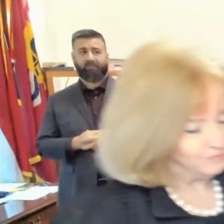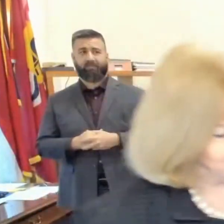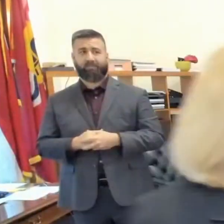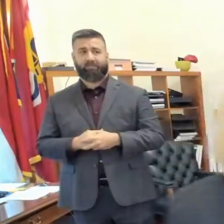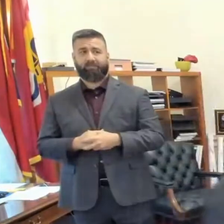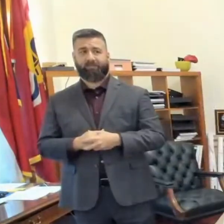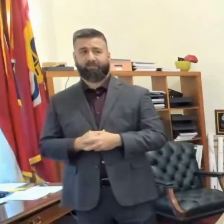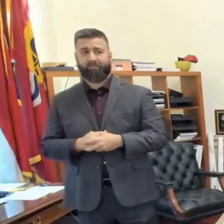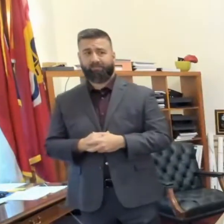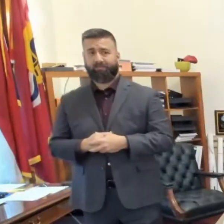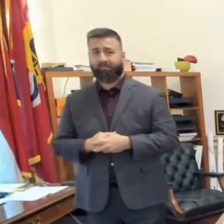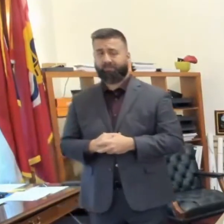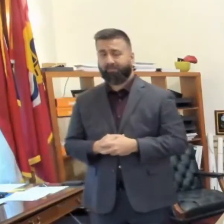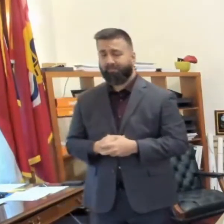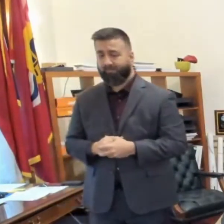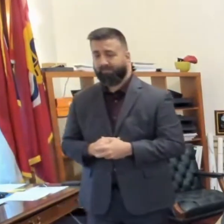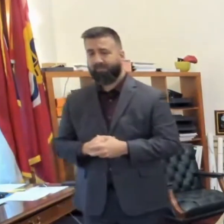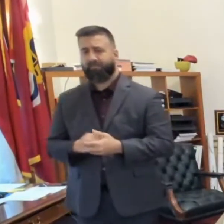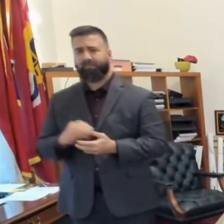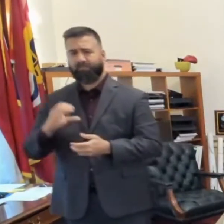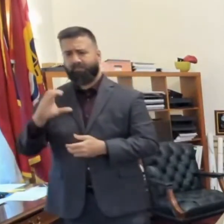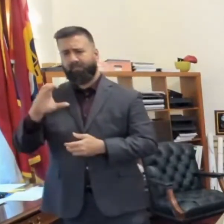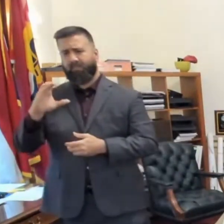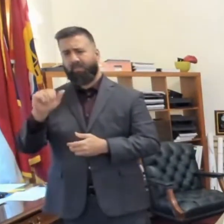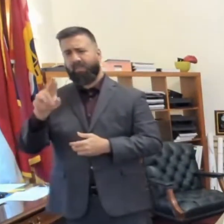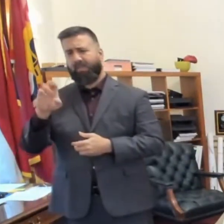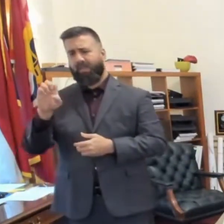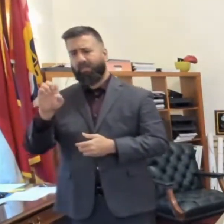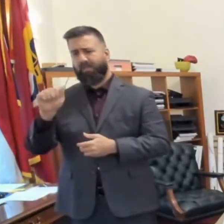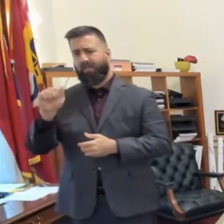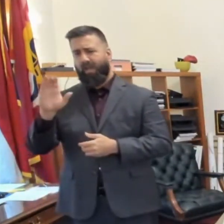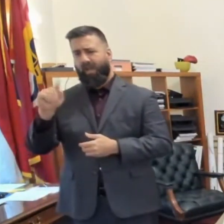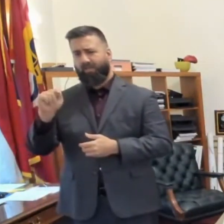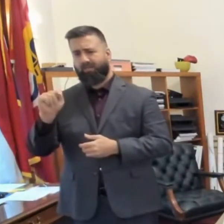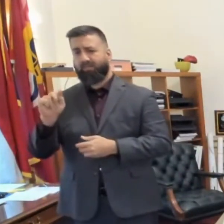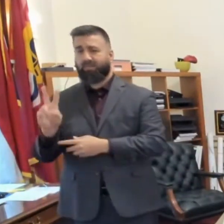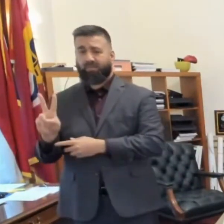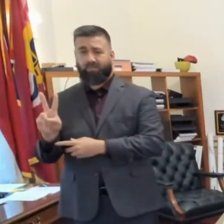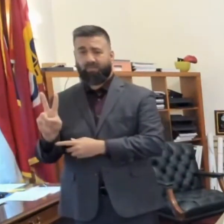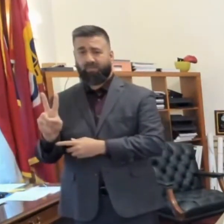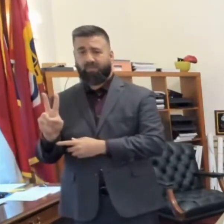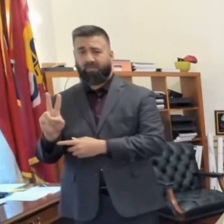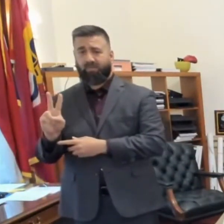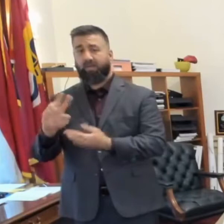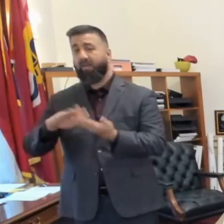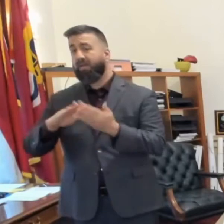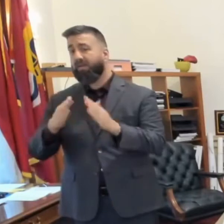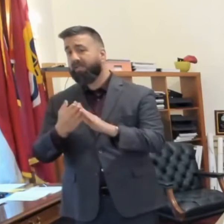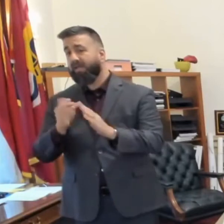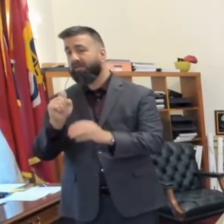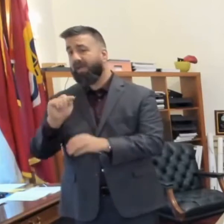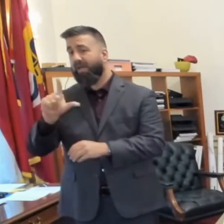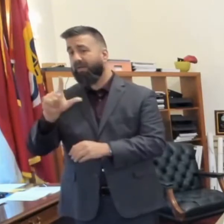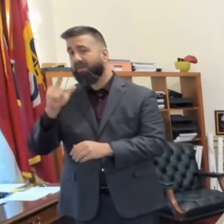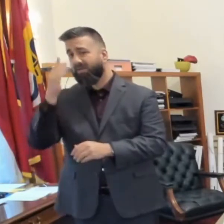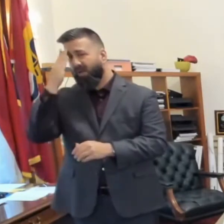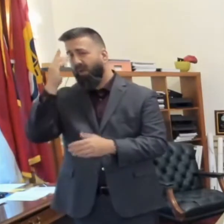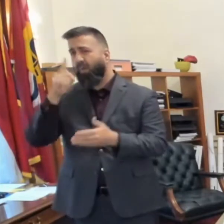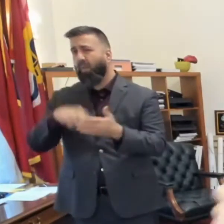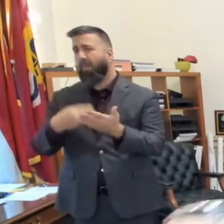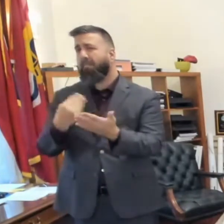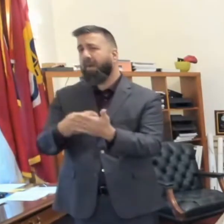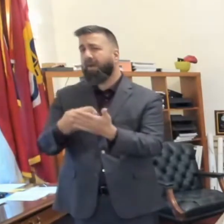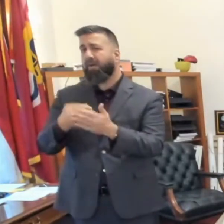sorry. CARES Act 2, Mayor. Does the city of St. Louis know what funding opportunities we might be able to benefit from the